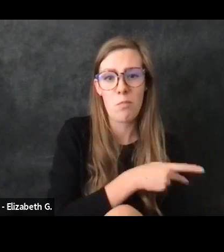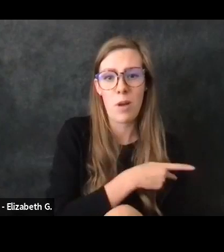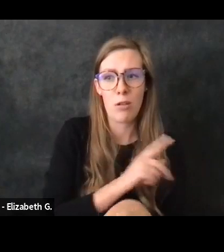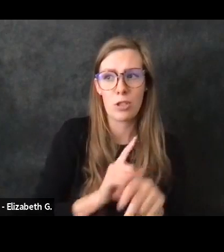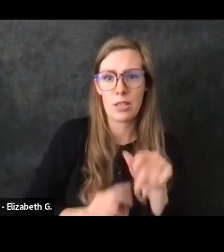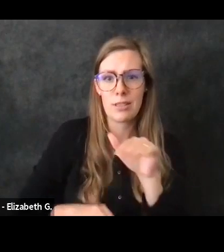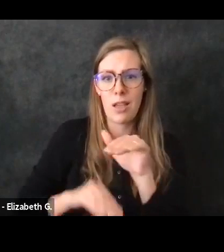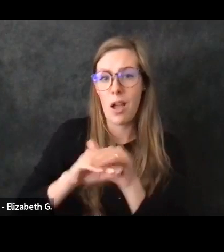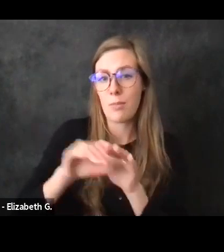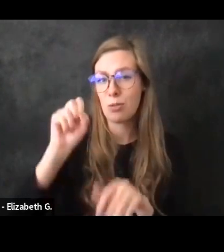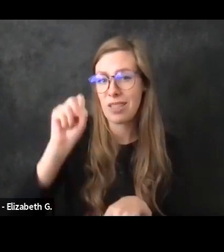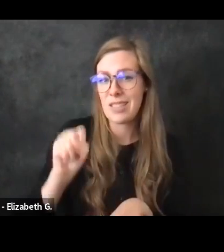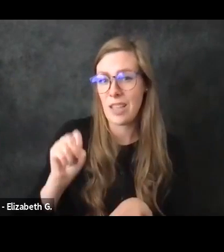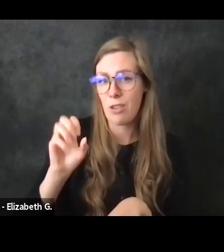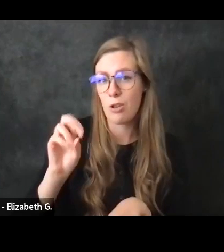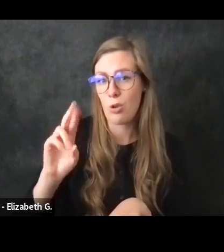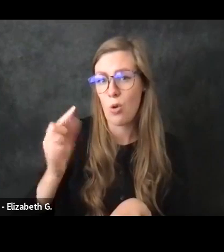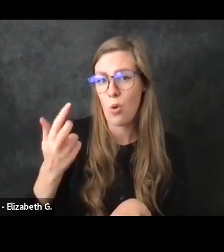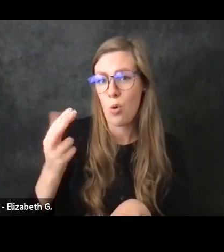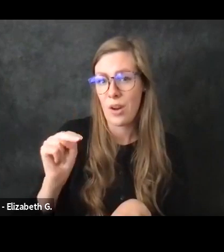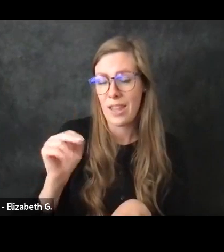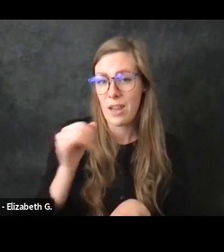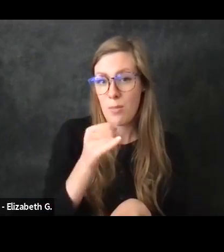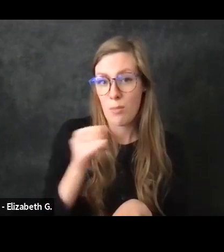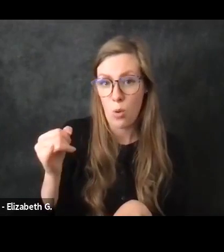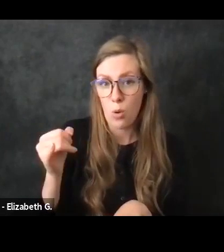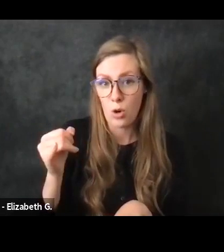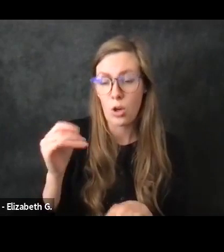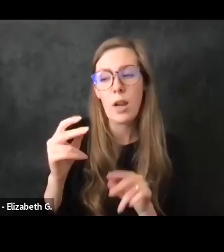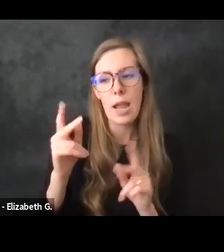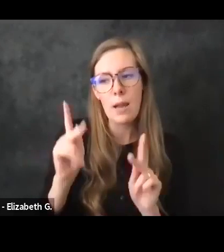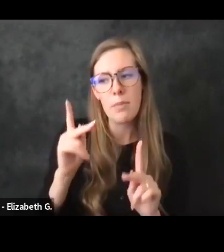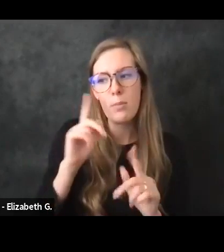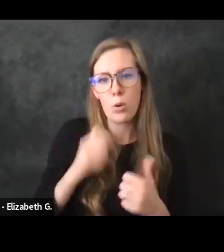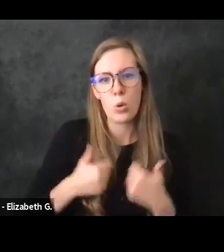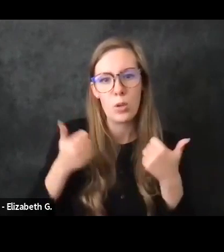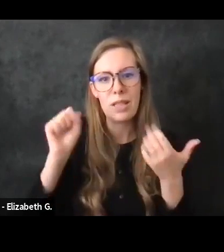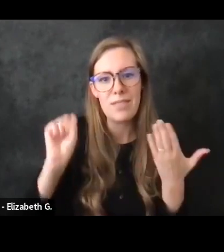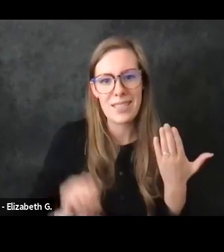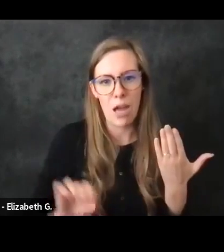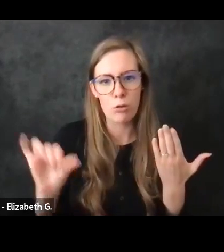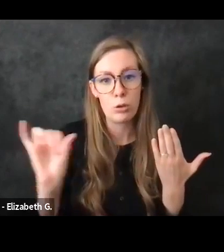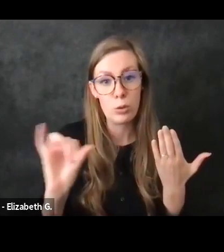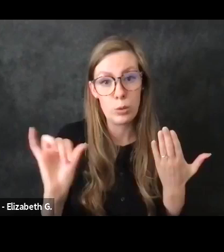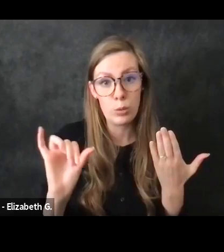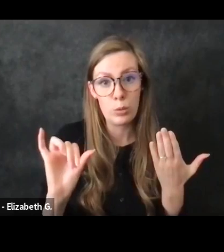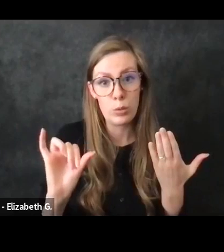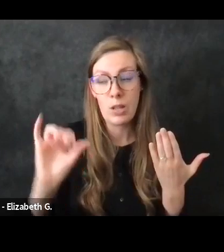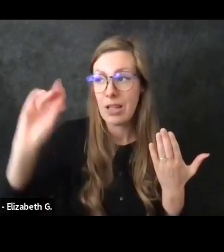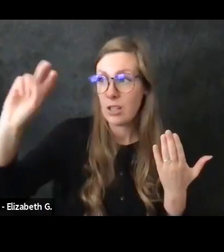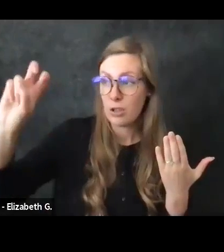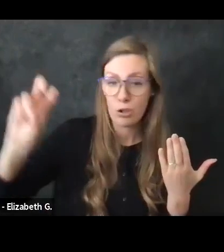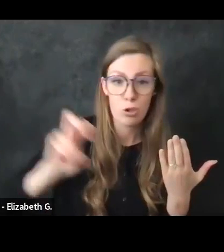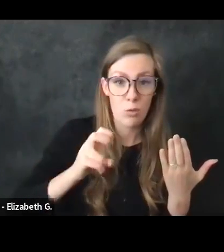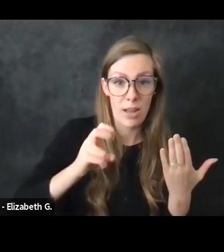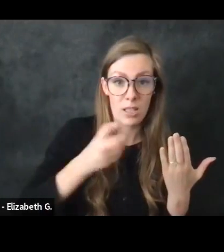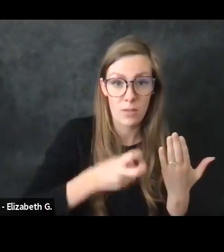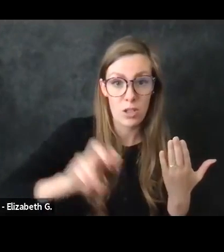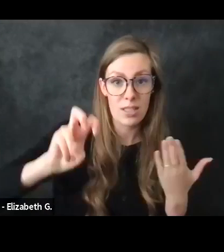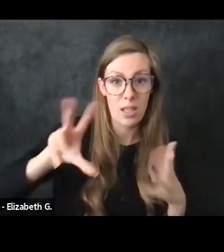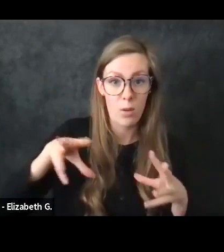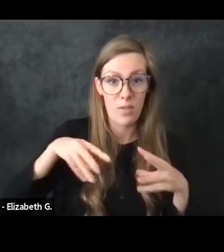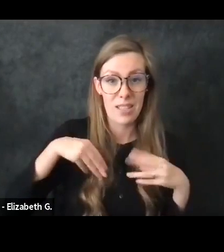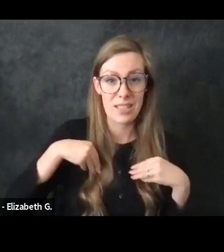Southern Oregon border, and we see patients south of us as well. The number of transfers that we've been able to accept are